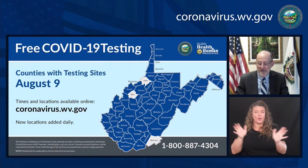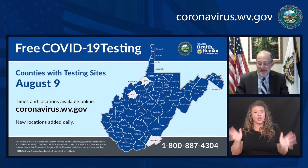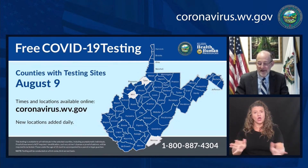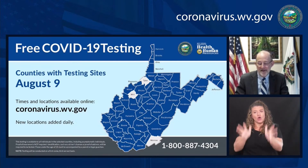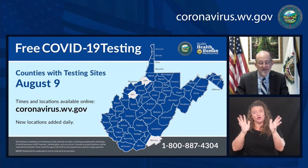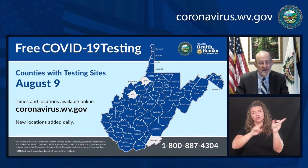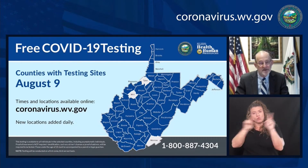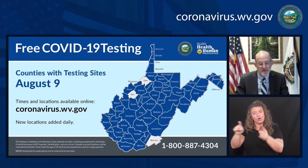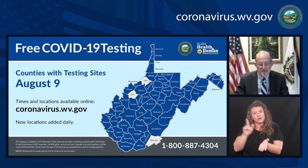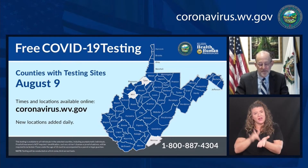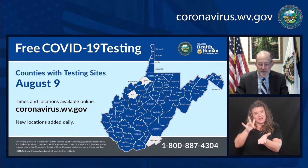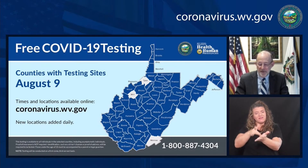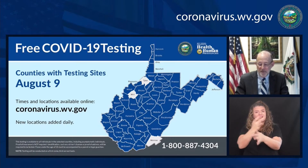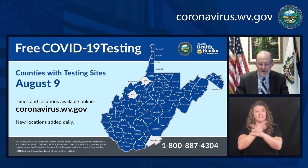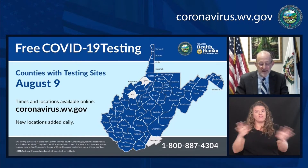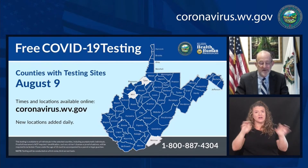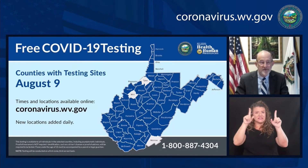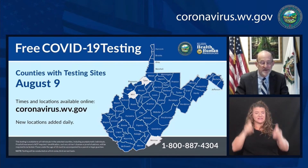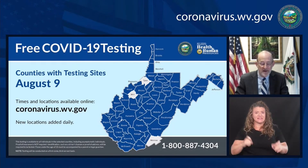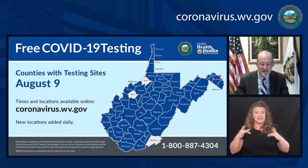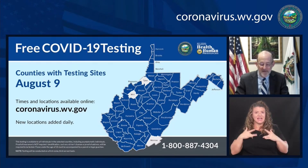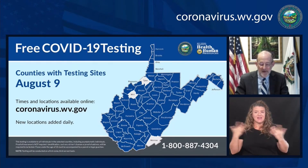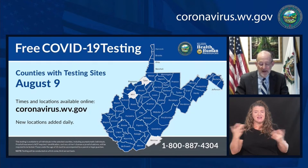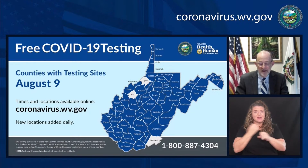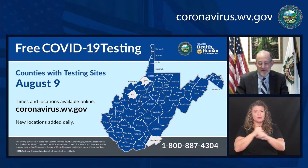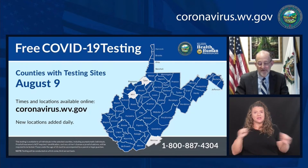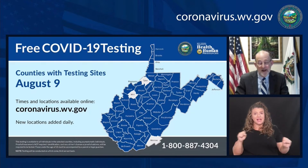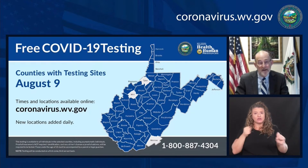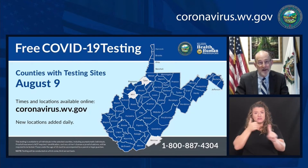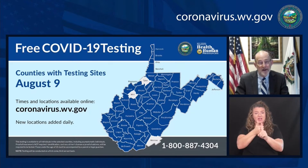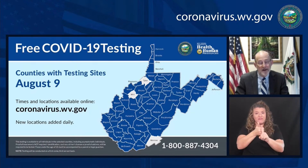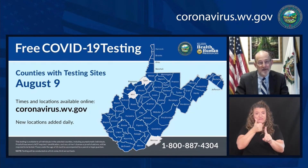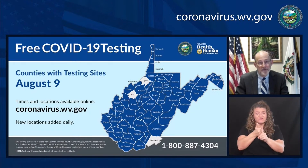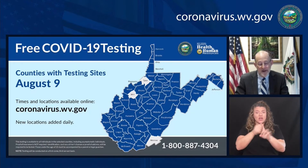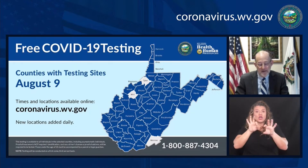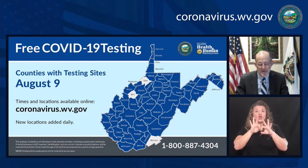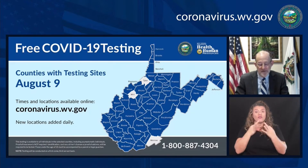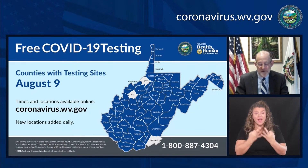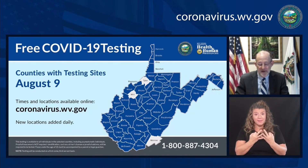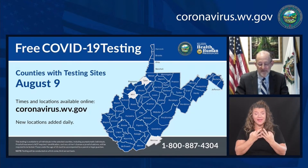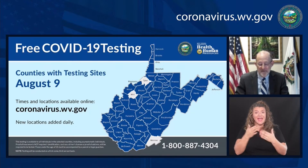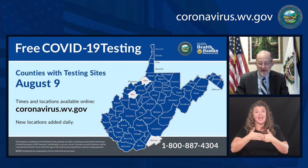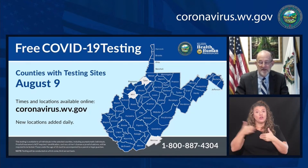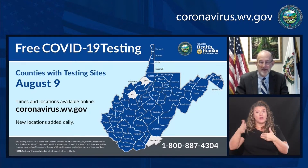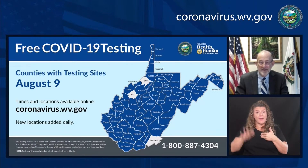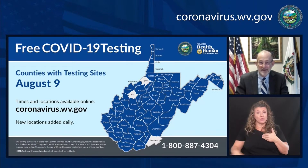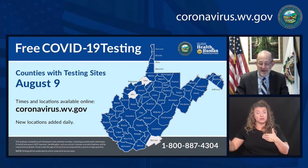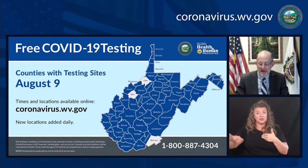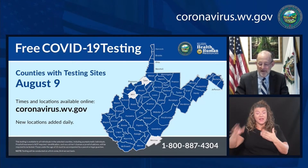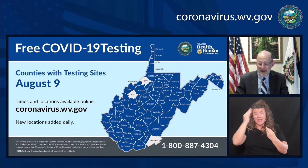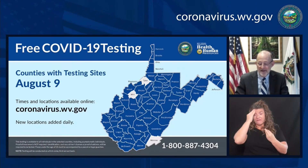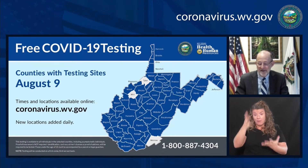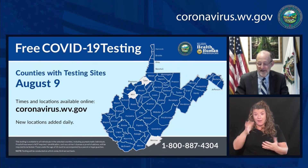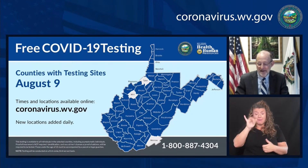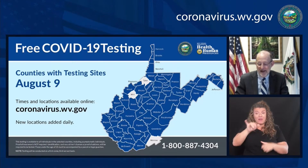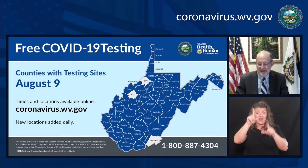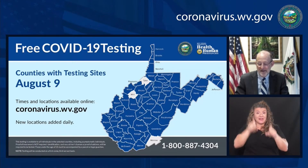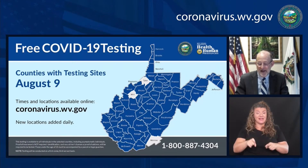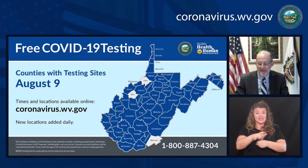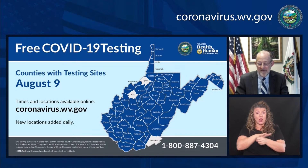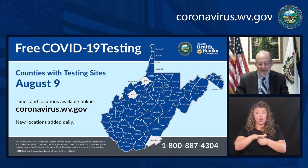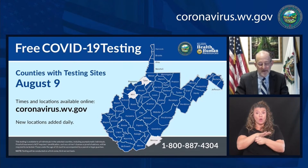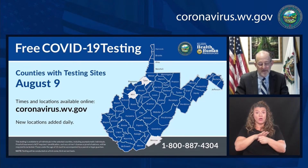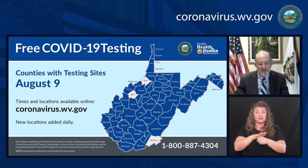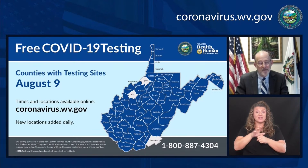advantage of these free testing events to protect yourself, your family, and your neighbors. Information about testing locations and